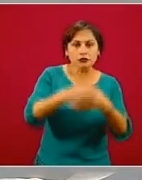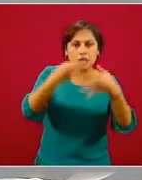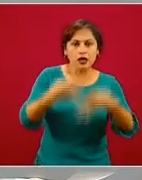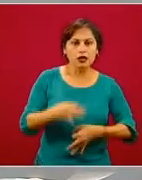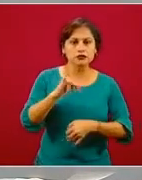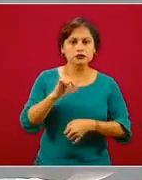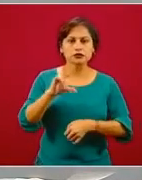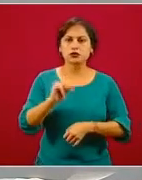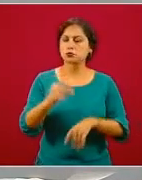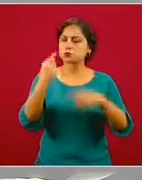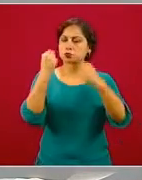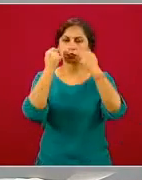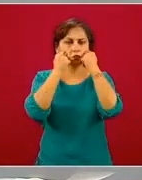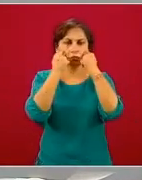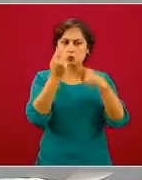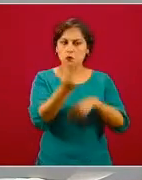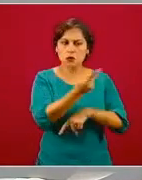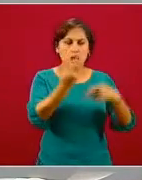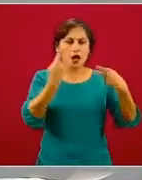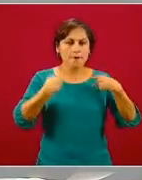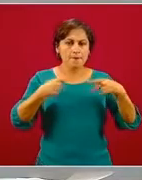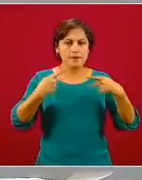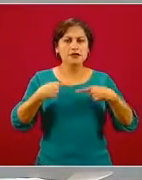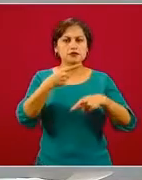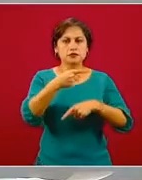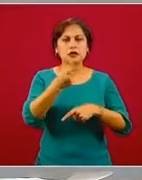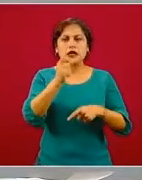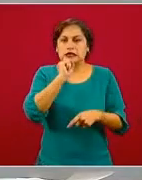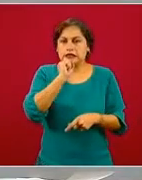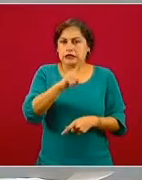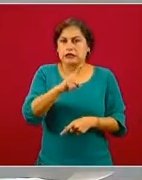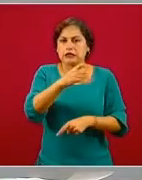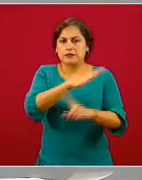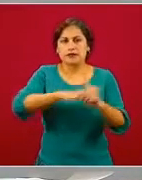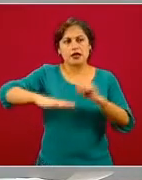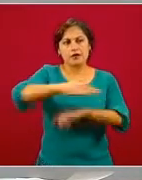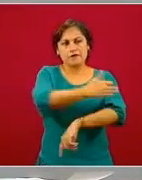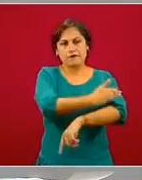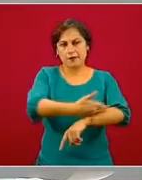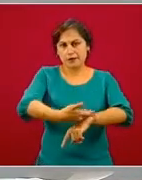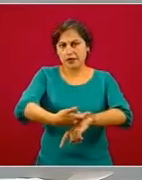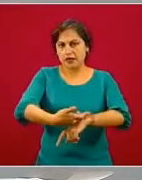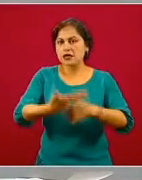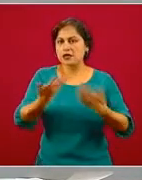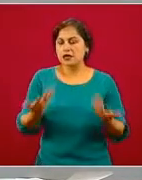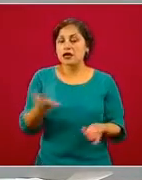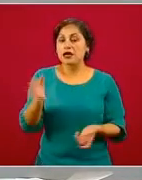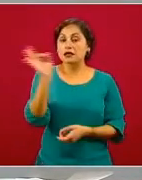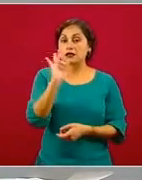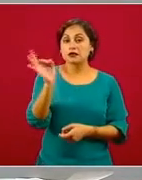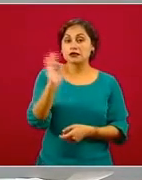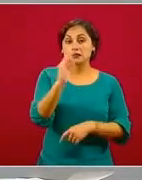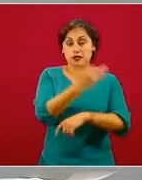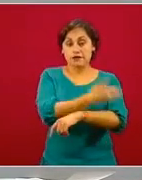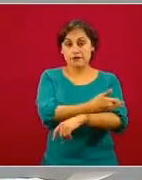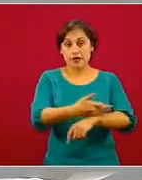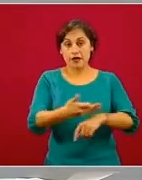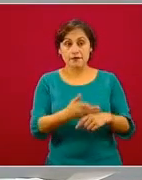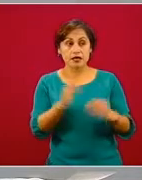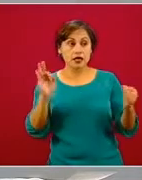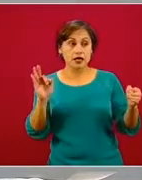this focus. It wants to protect these people. It doesn't matter if they are married or not,